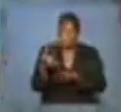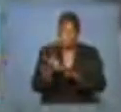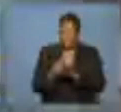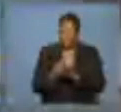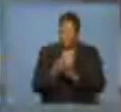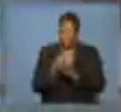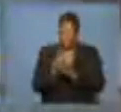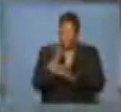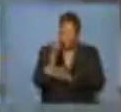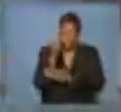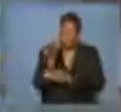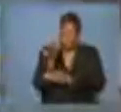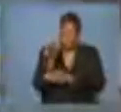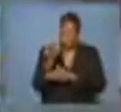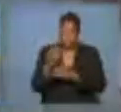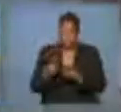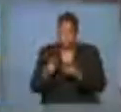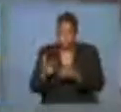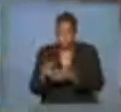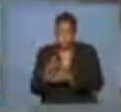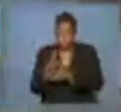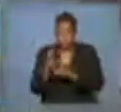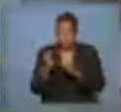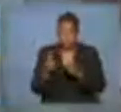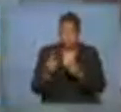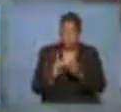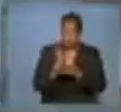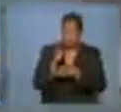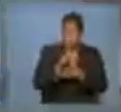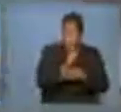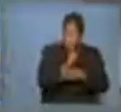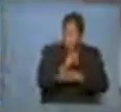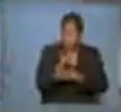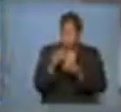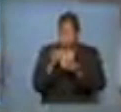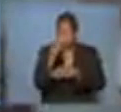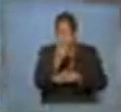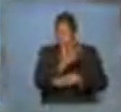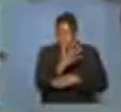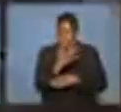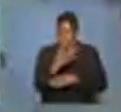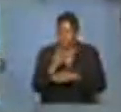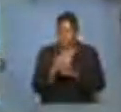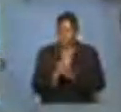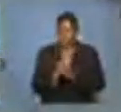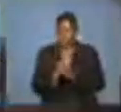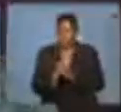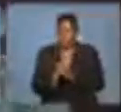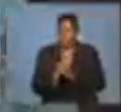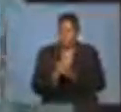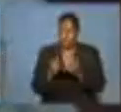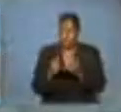and we could help speed it up by doing some plantings. We've used NGOs, we've used citizen